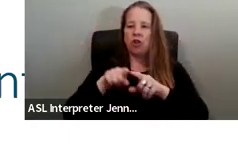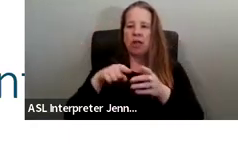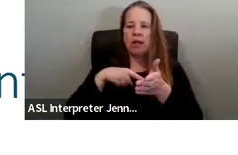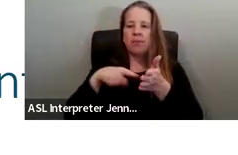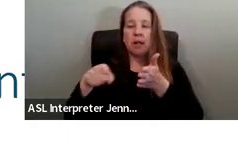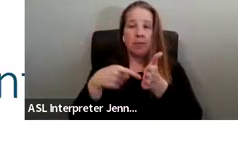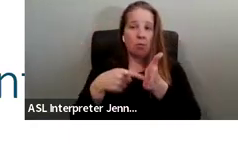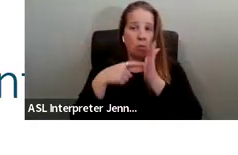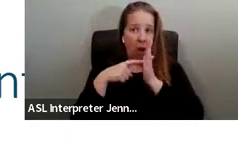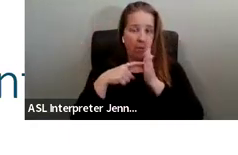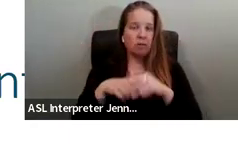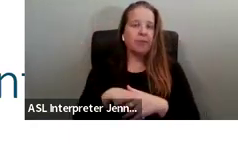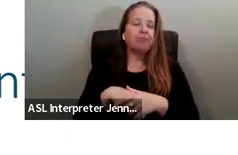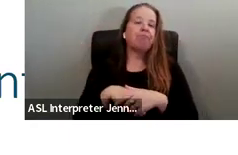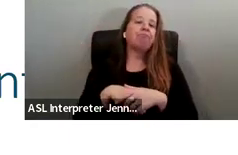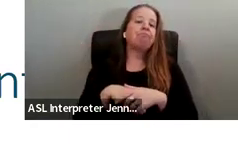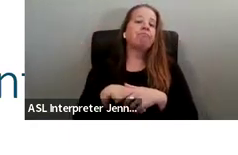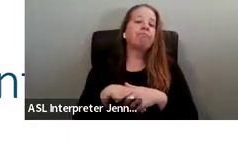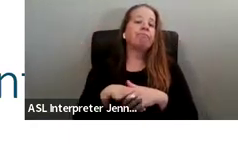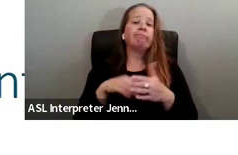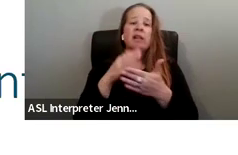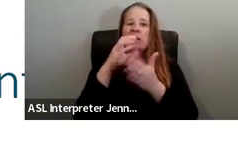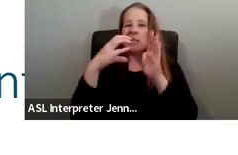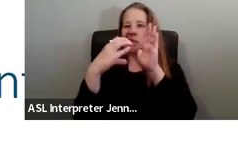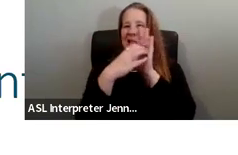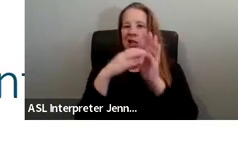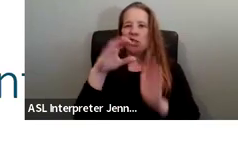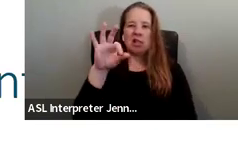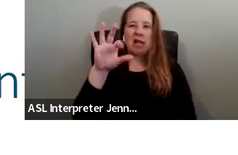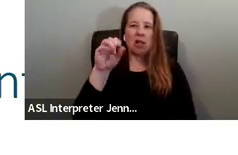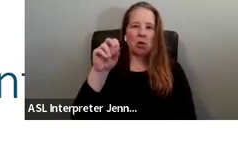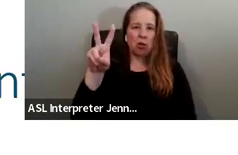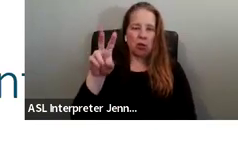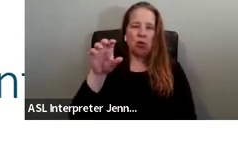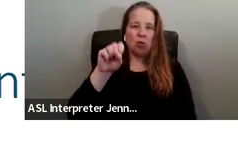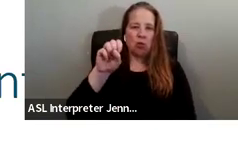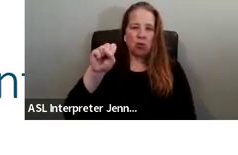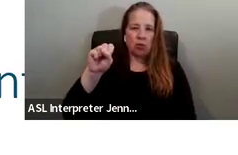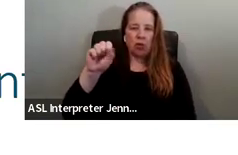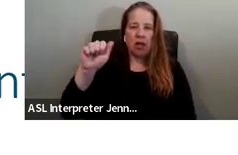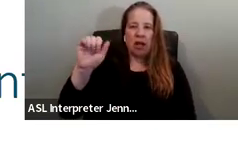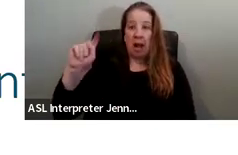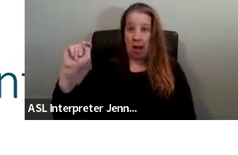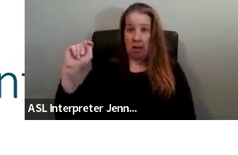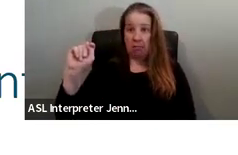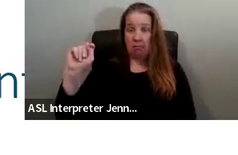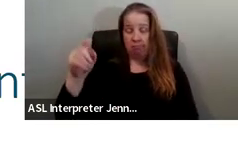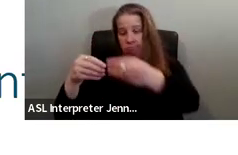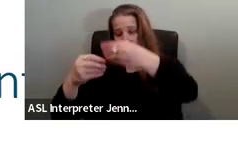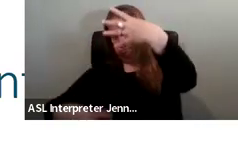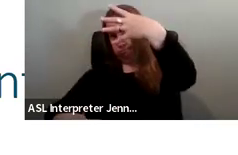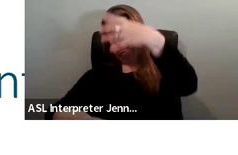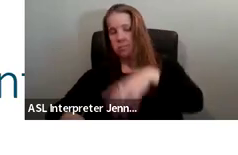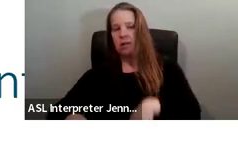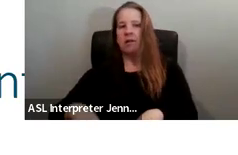requirements. And these are found in Section 1902 of the Social Security Act. And I deem them